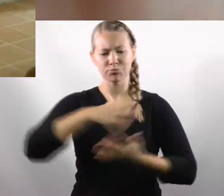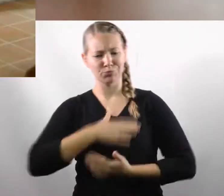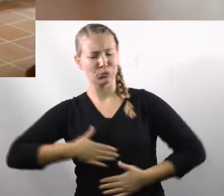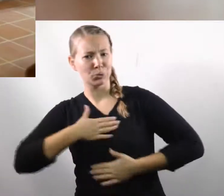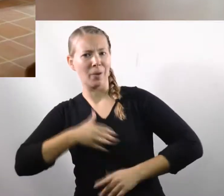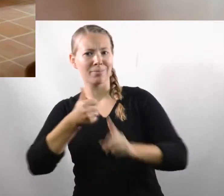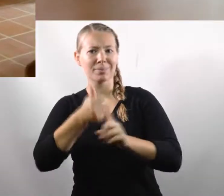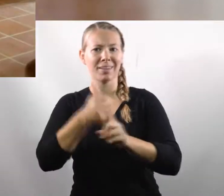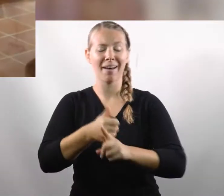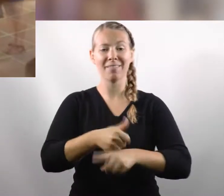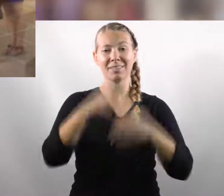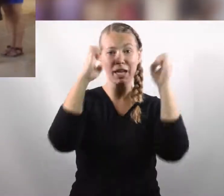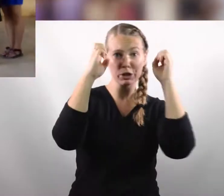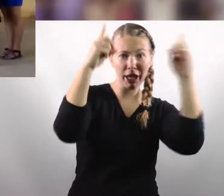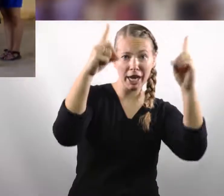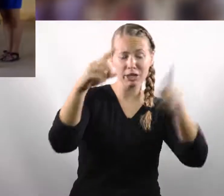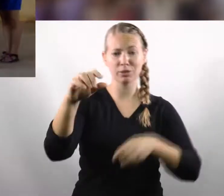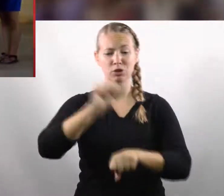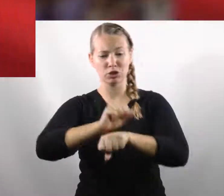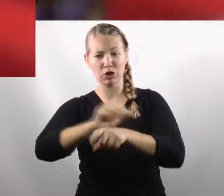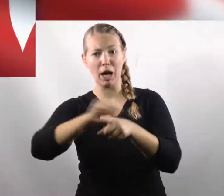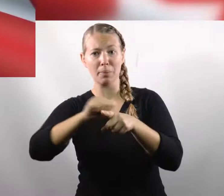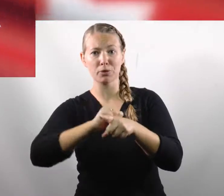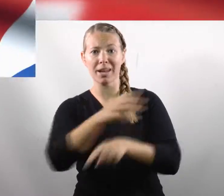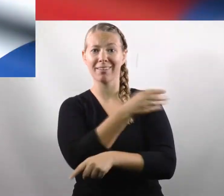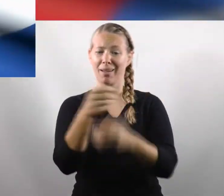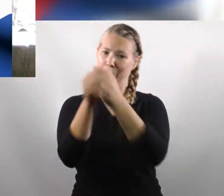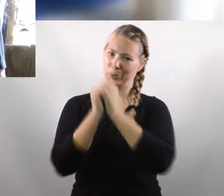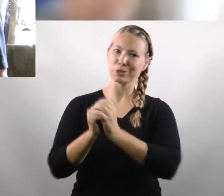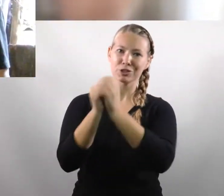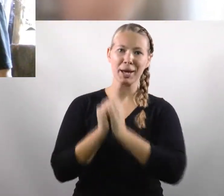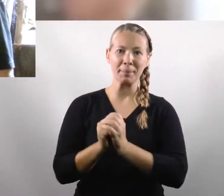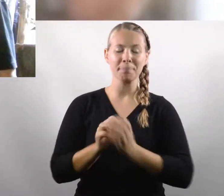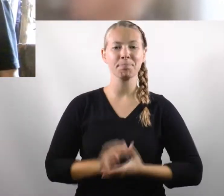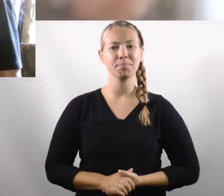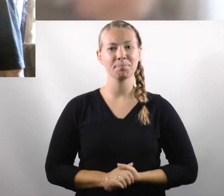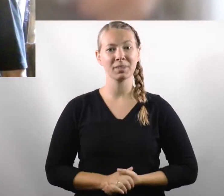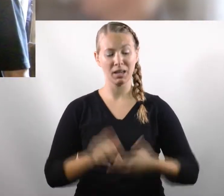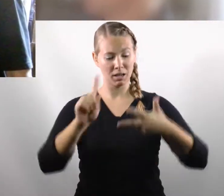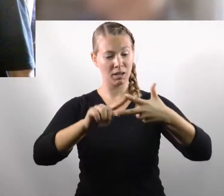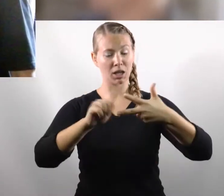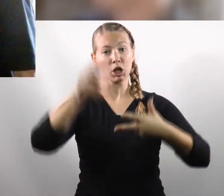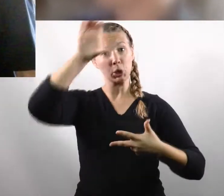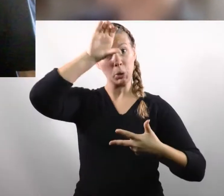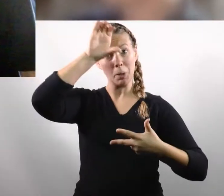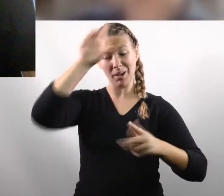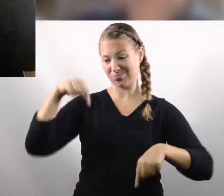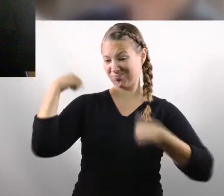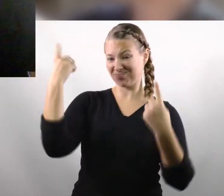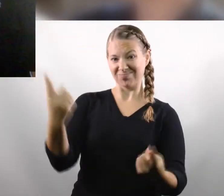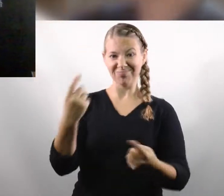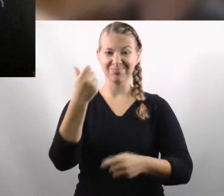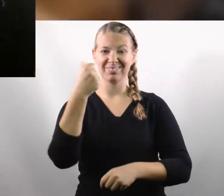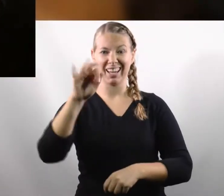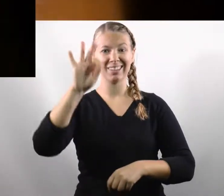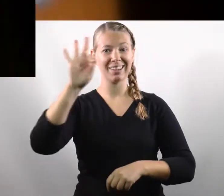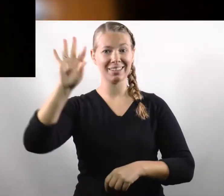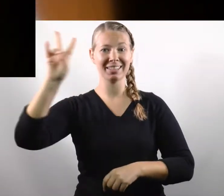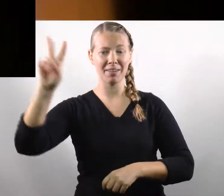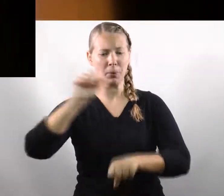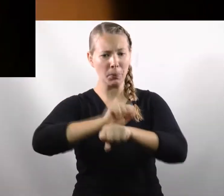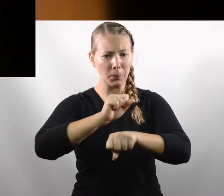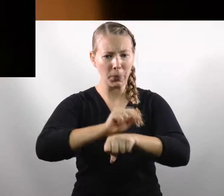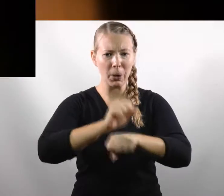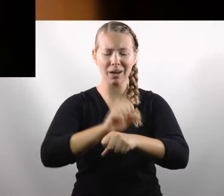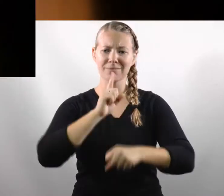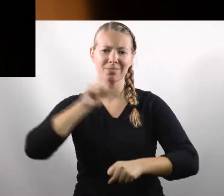education, vocational training, and worship. We've been in Cuba since 1997, working with the deaf community and